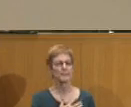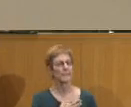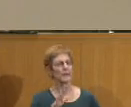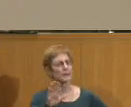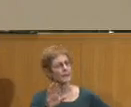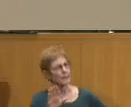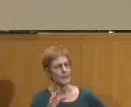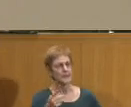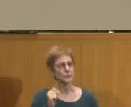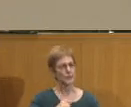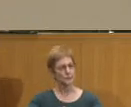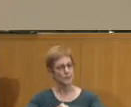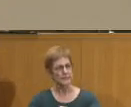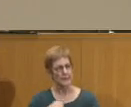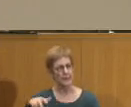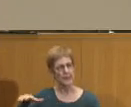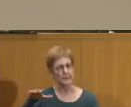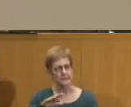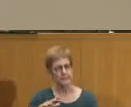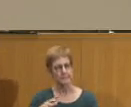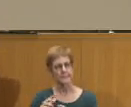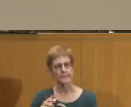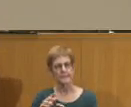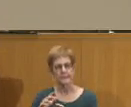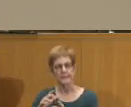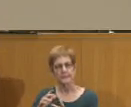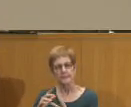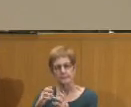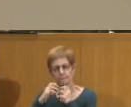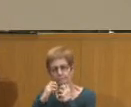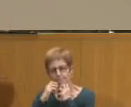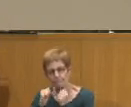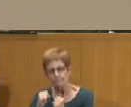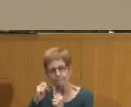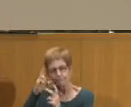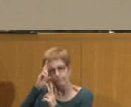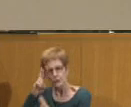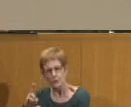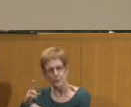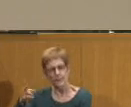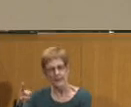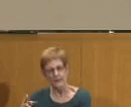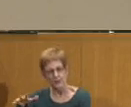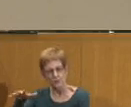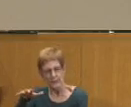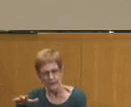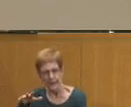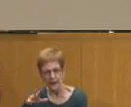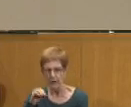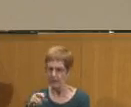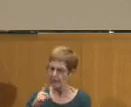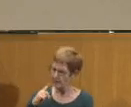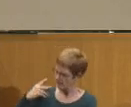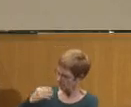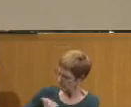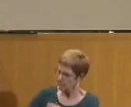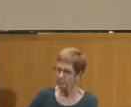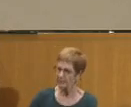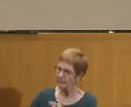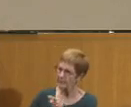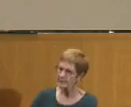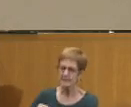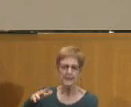I will say that, you know, without her and her allowing me to do this and her allowing me to